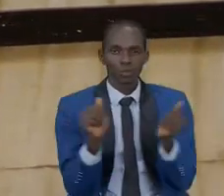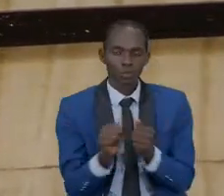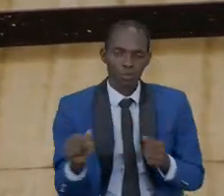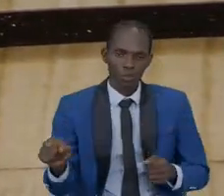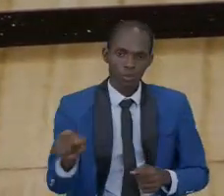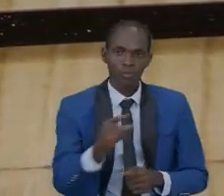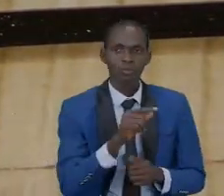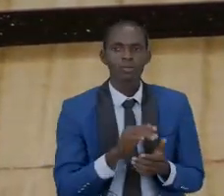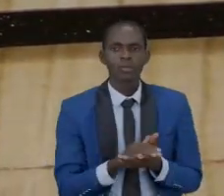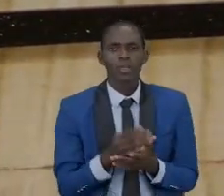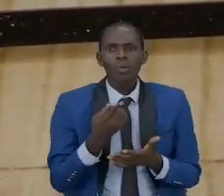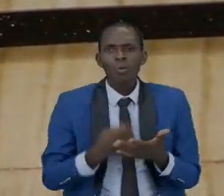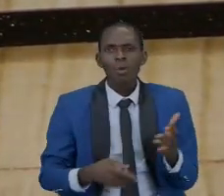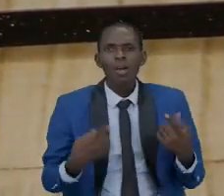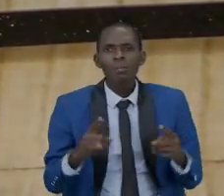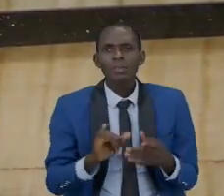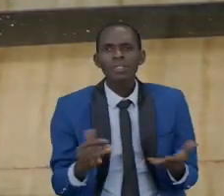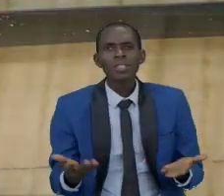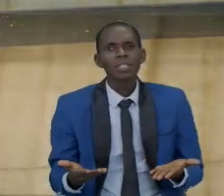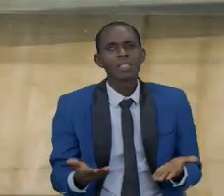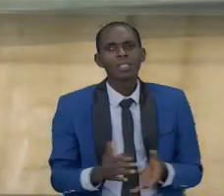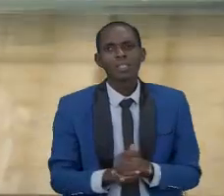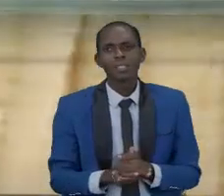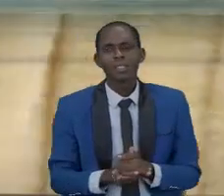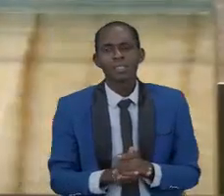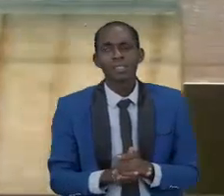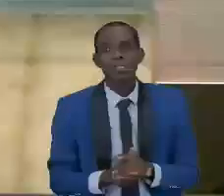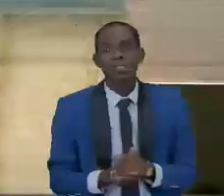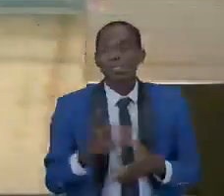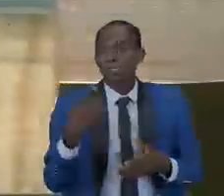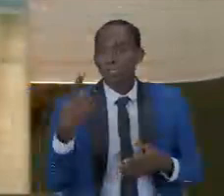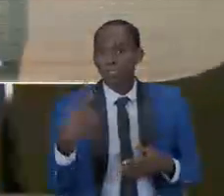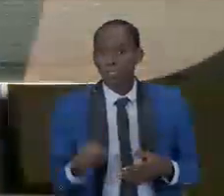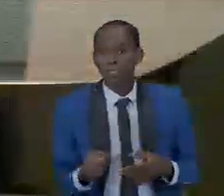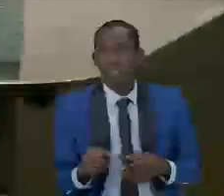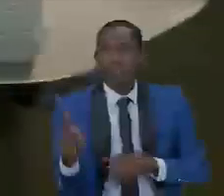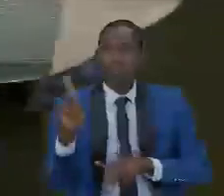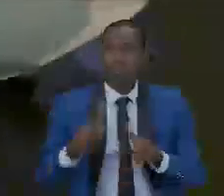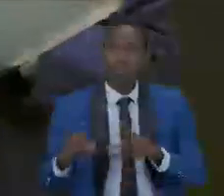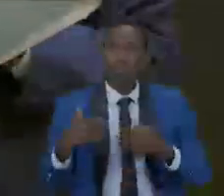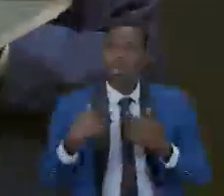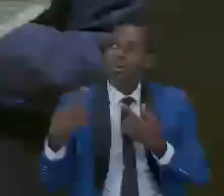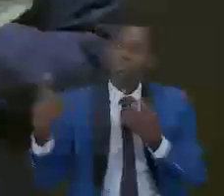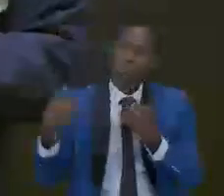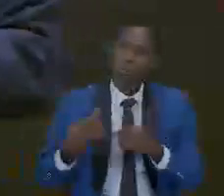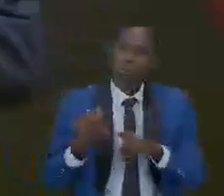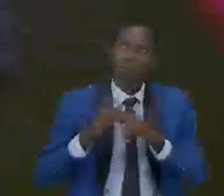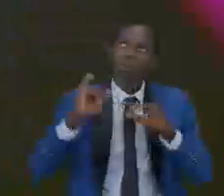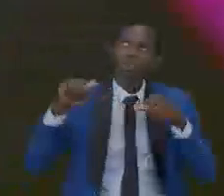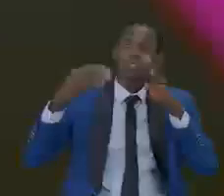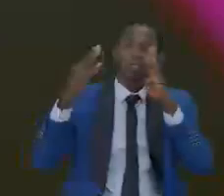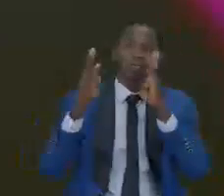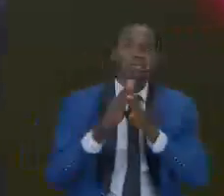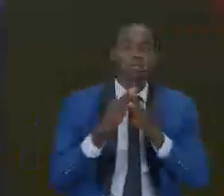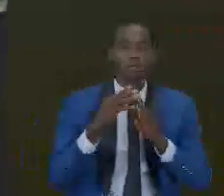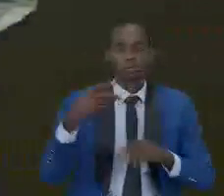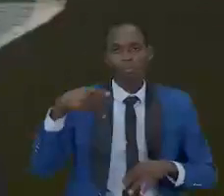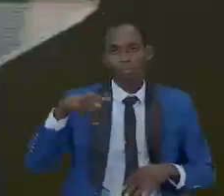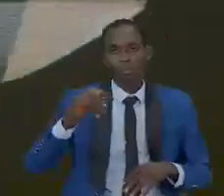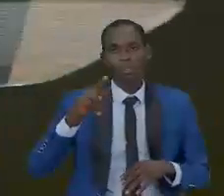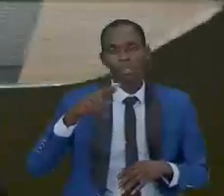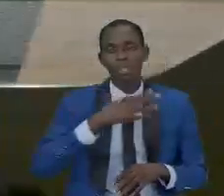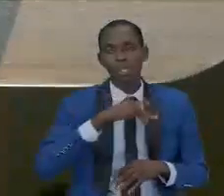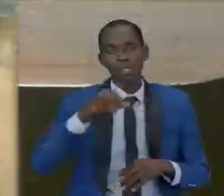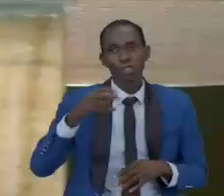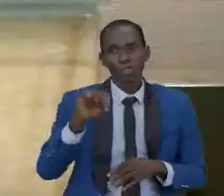thee What's Happening Here the apostles have come from Jerusalem Peter and John and these people